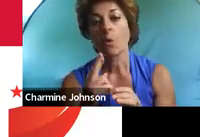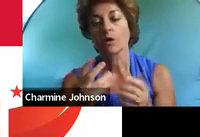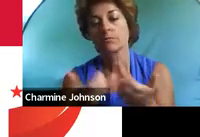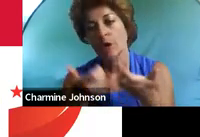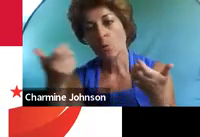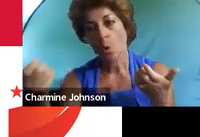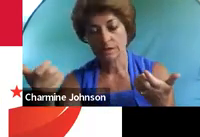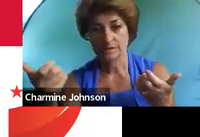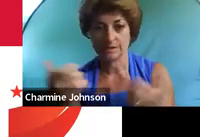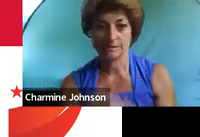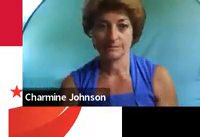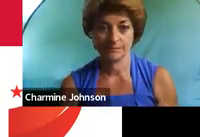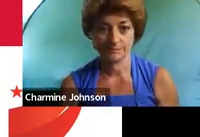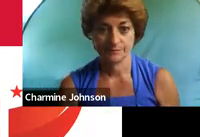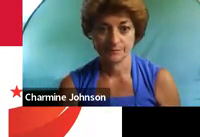Next.